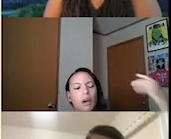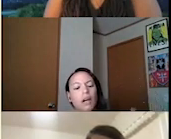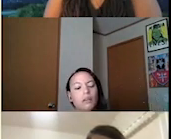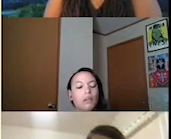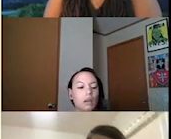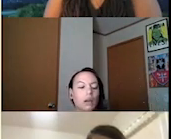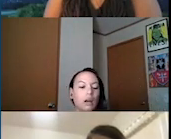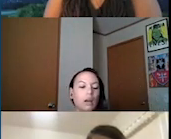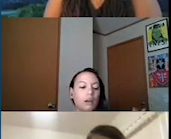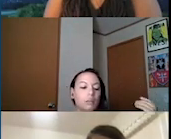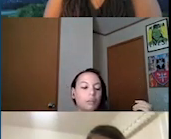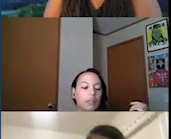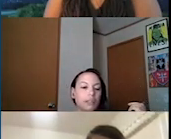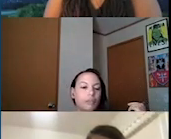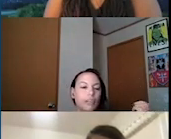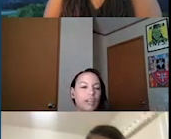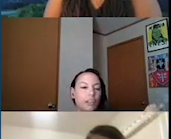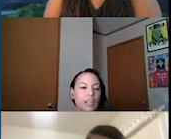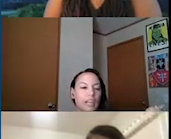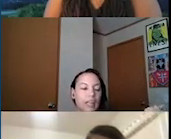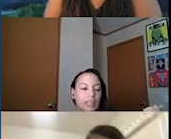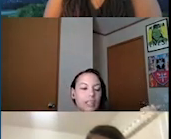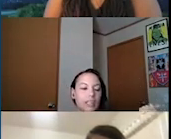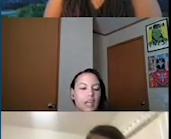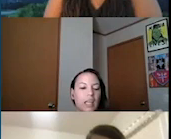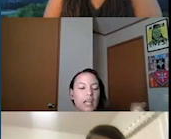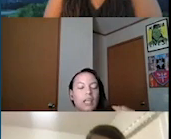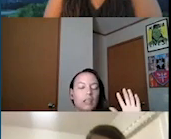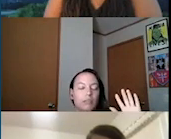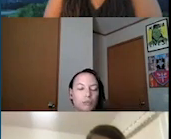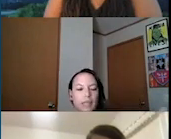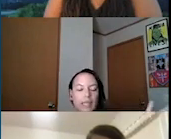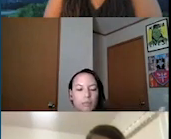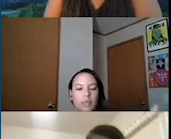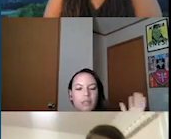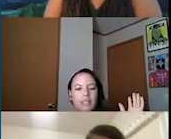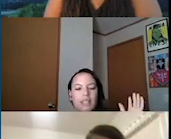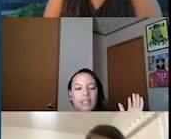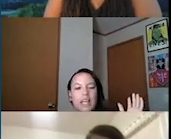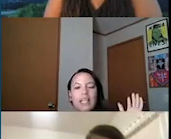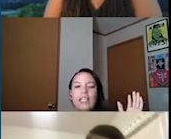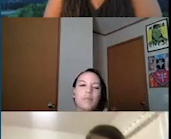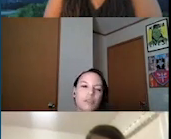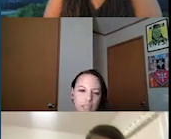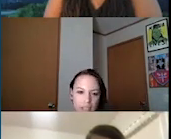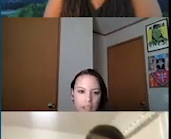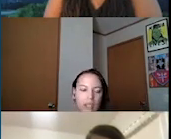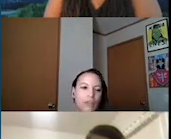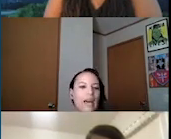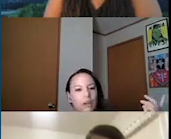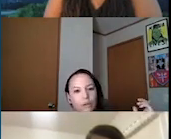pre-colonial model, and if you're kind of looking at design, not in a visual aspect, but let's say designing a